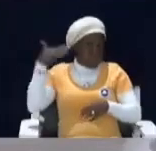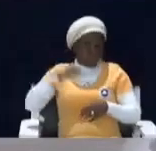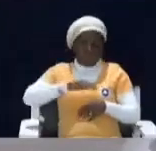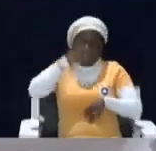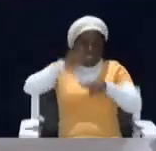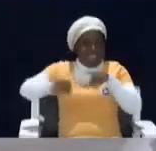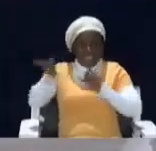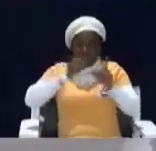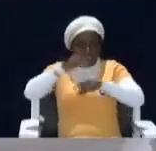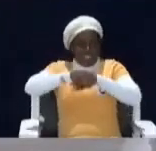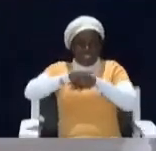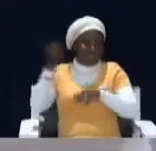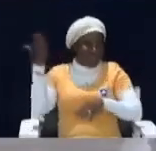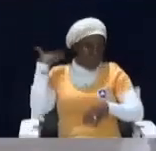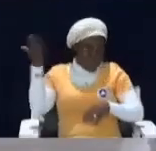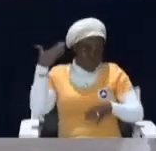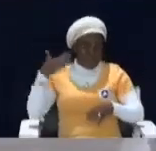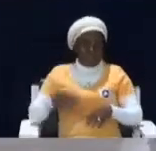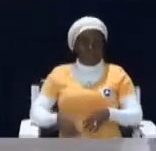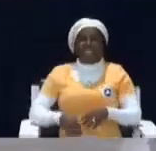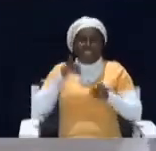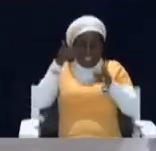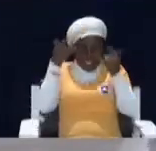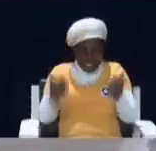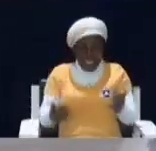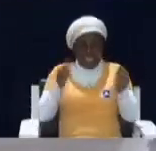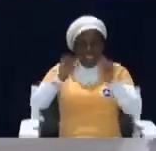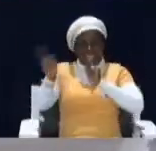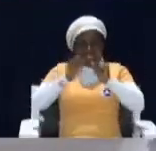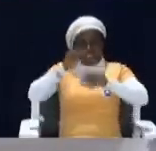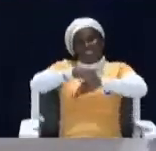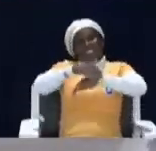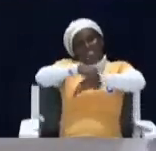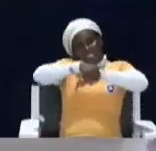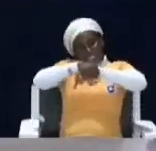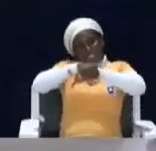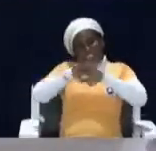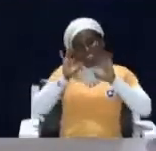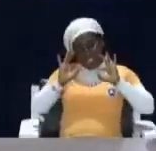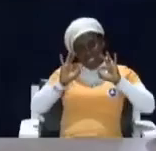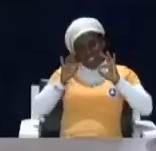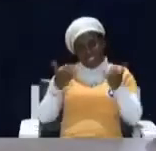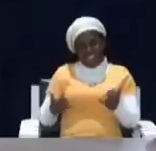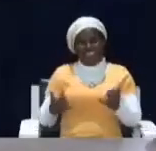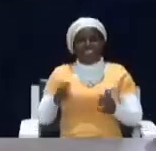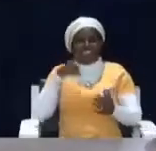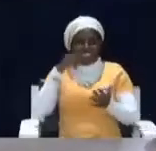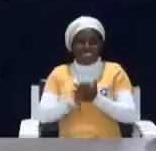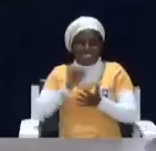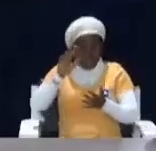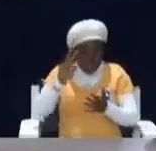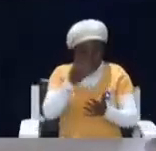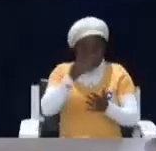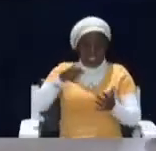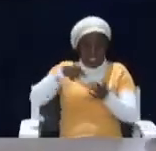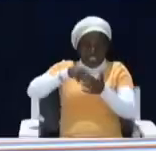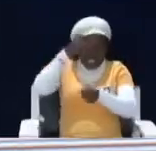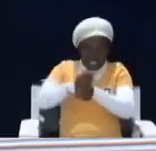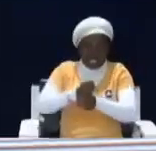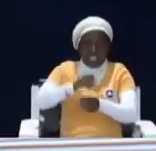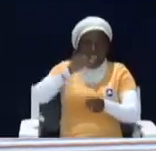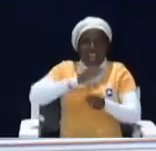That's one. Two, I say, to this year, I must ordain like